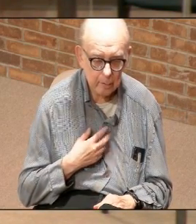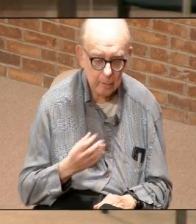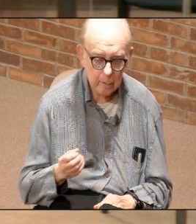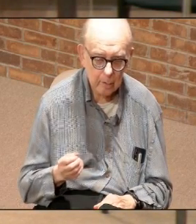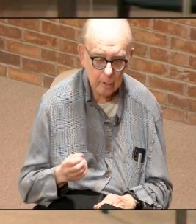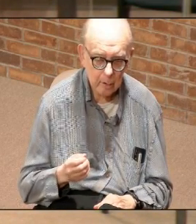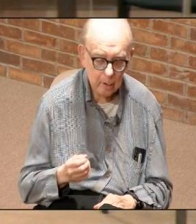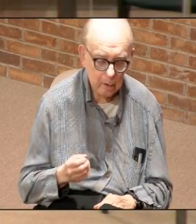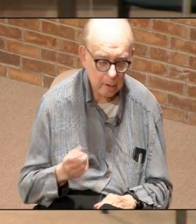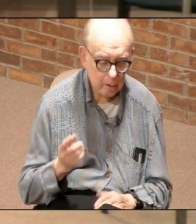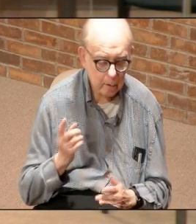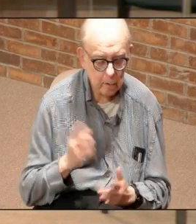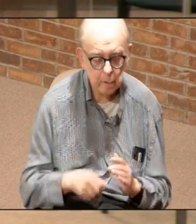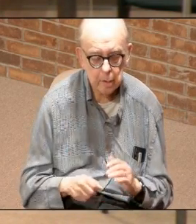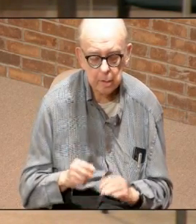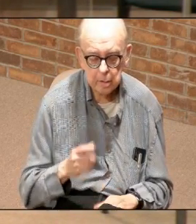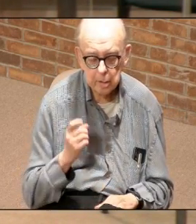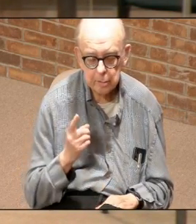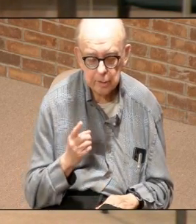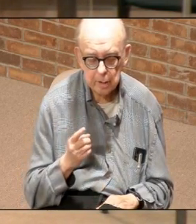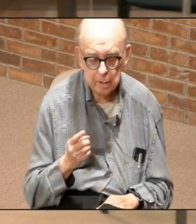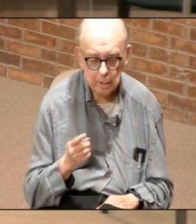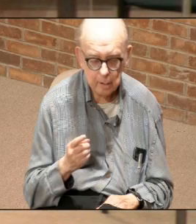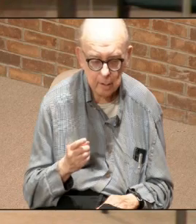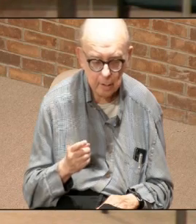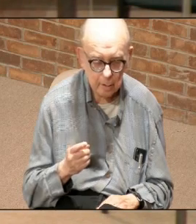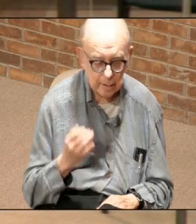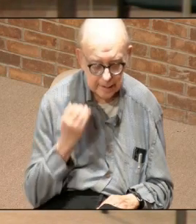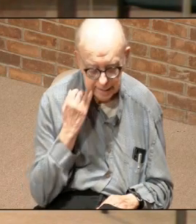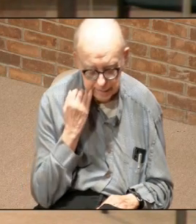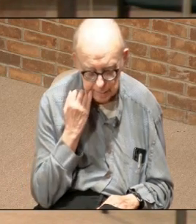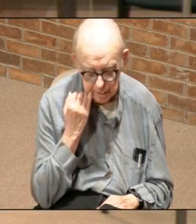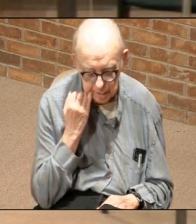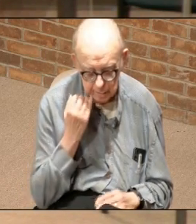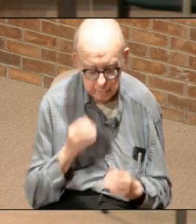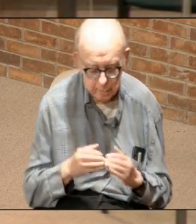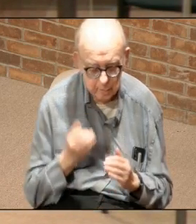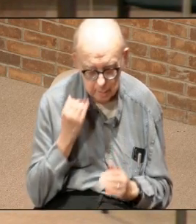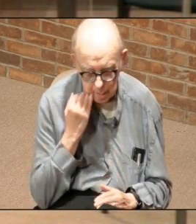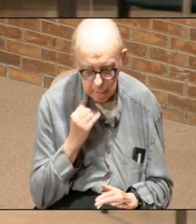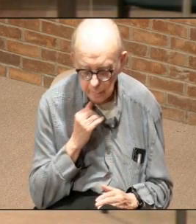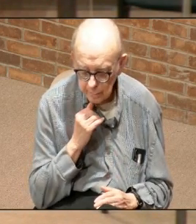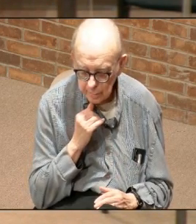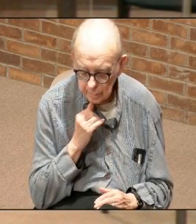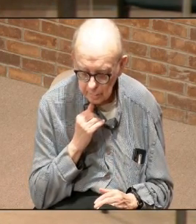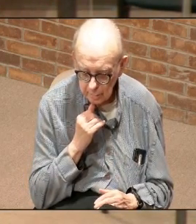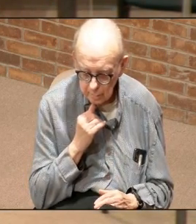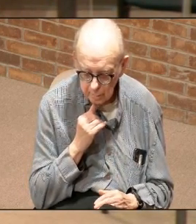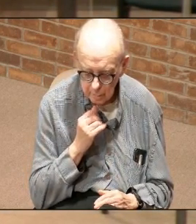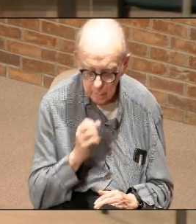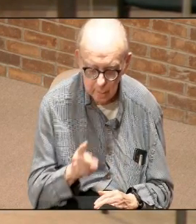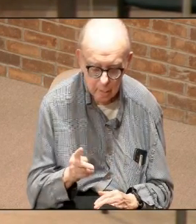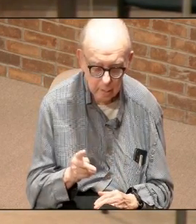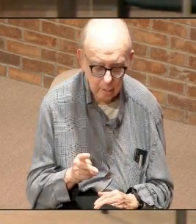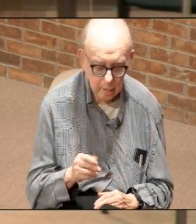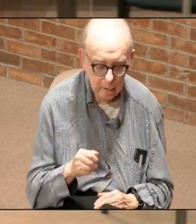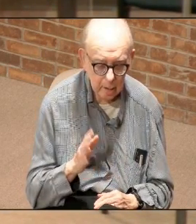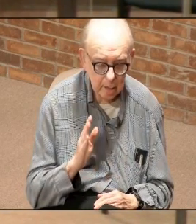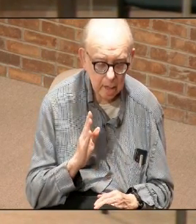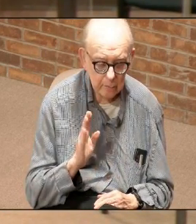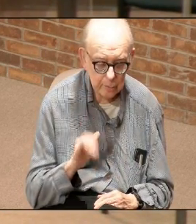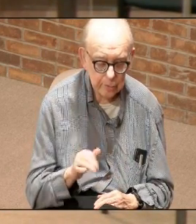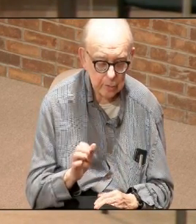And so what we need to understand is that even if I wasn't okay, God's still going to be with